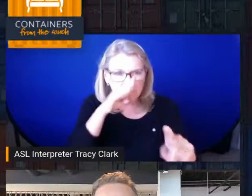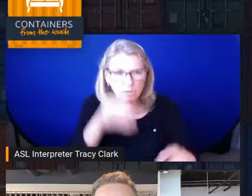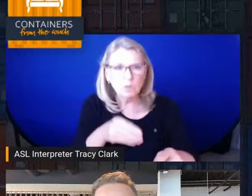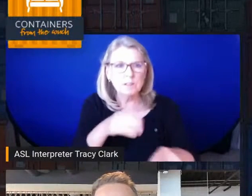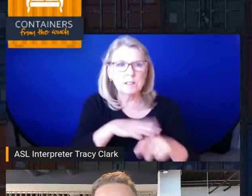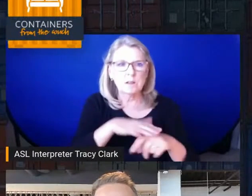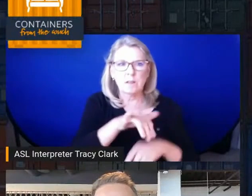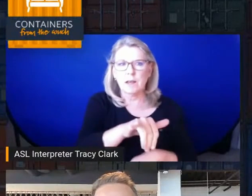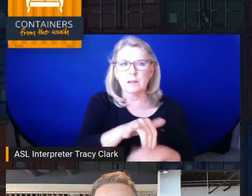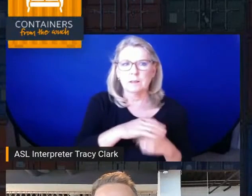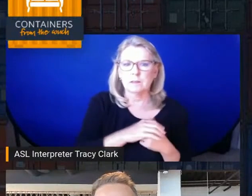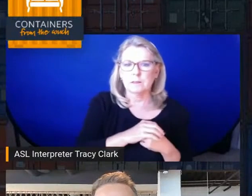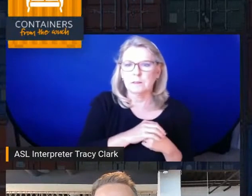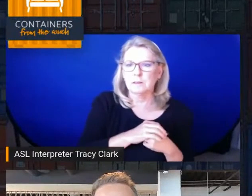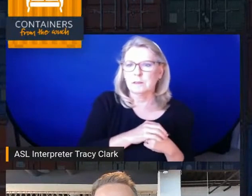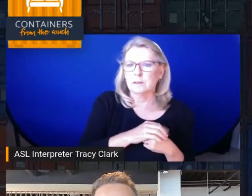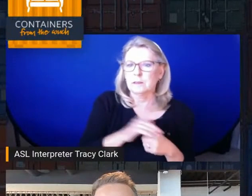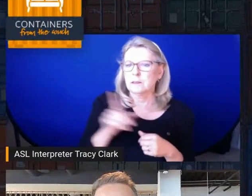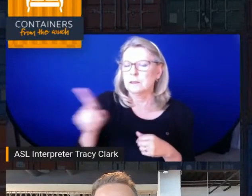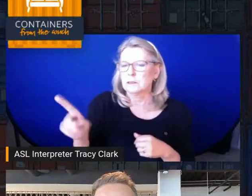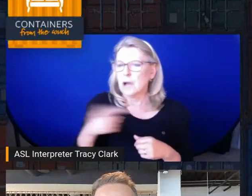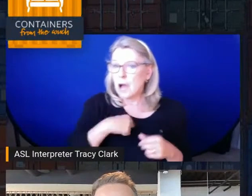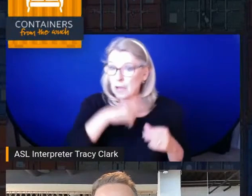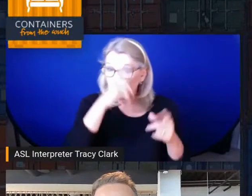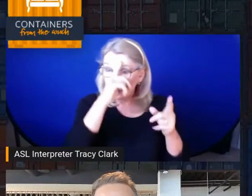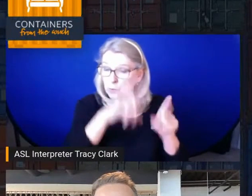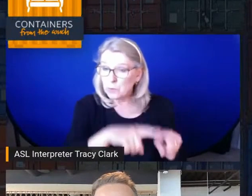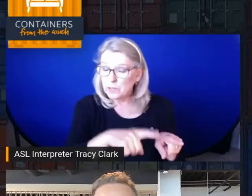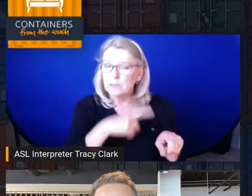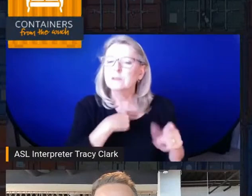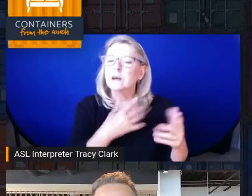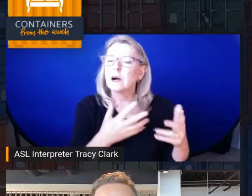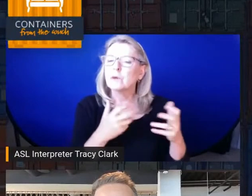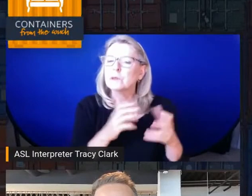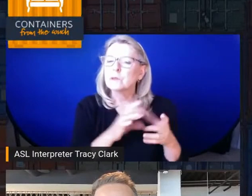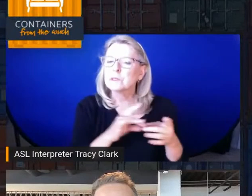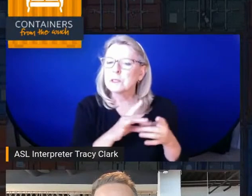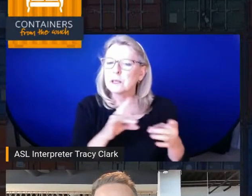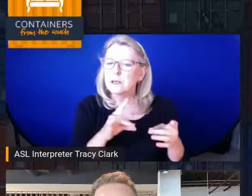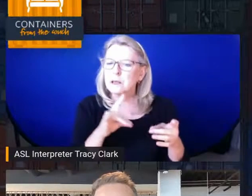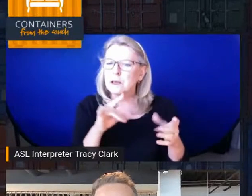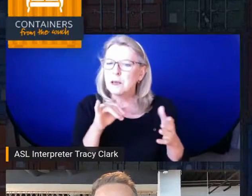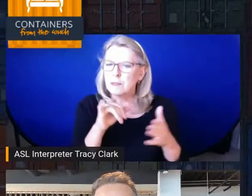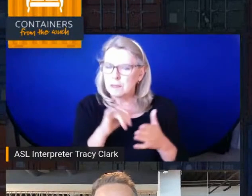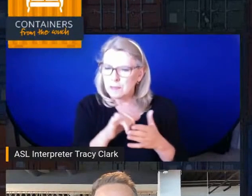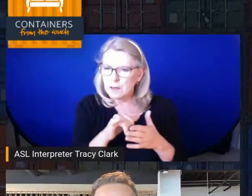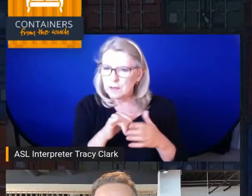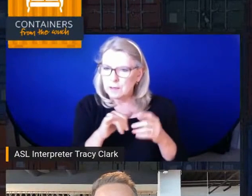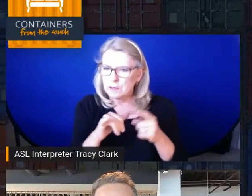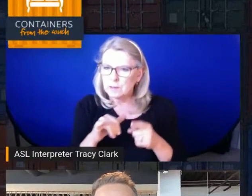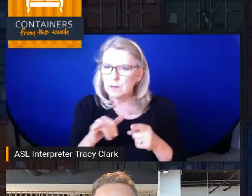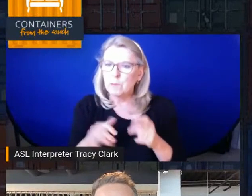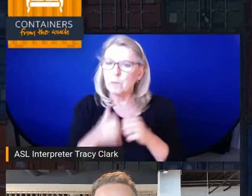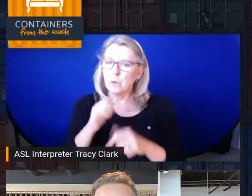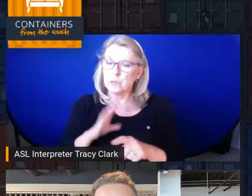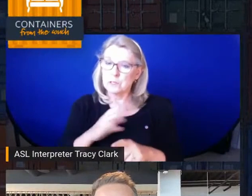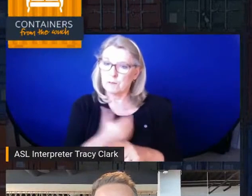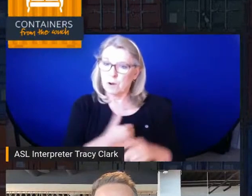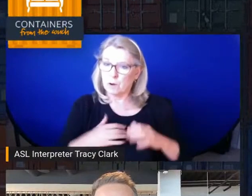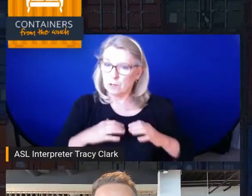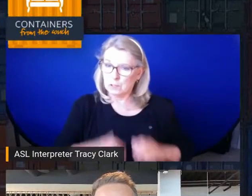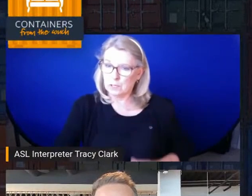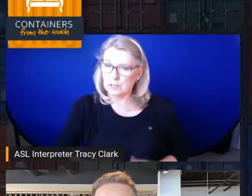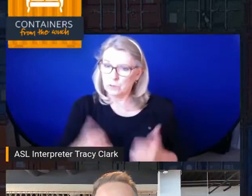No, I fully agree. I just add on what you said, Zachary. So most of our clients today are